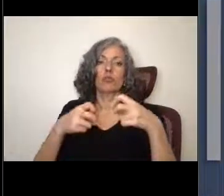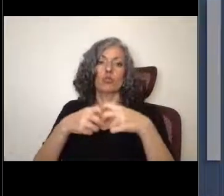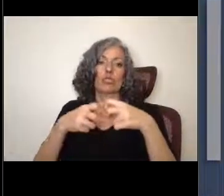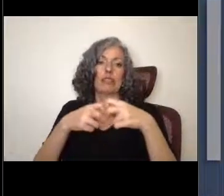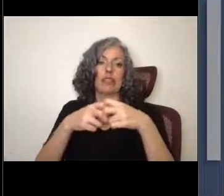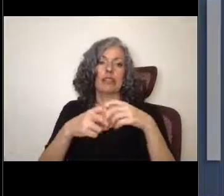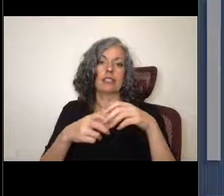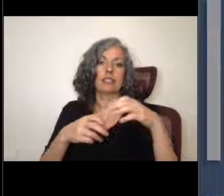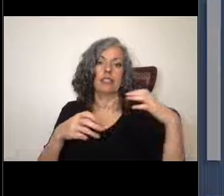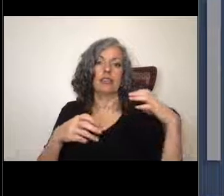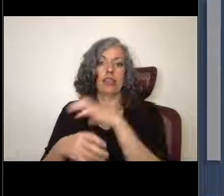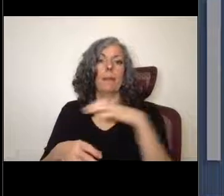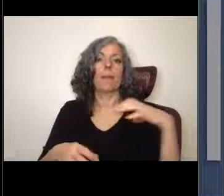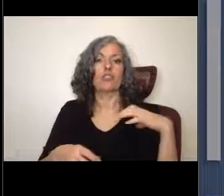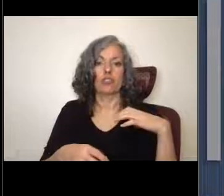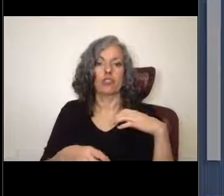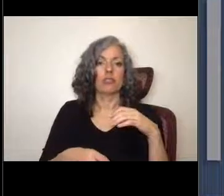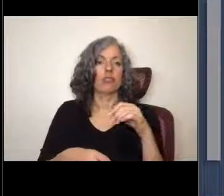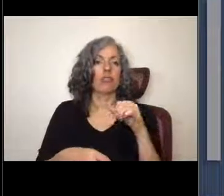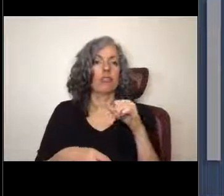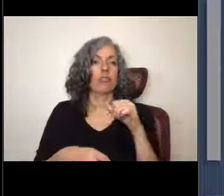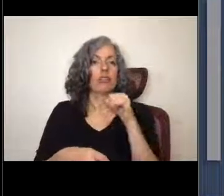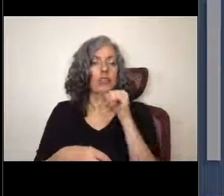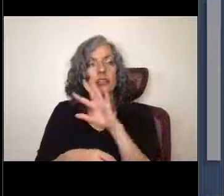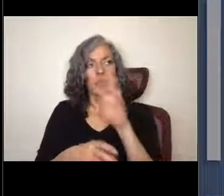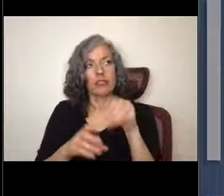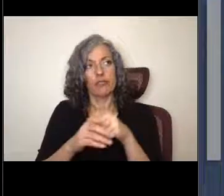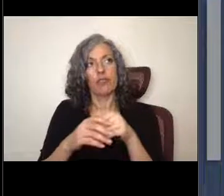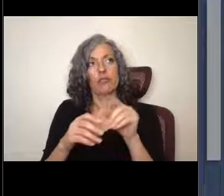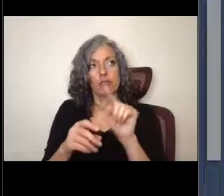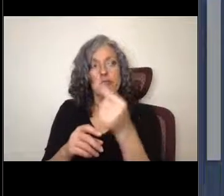to address utilities not accounted for in the original allocation.